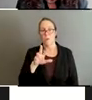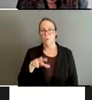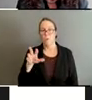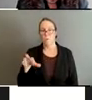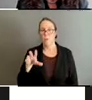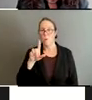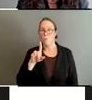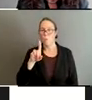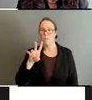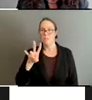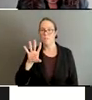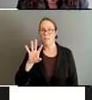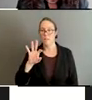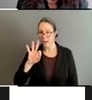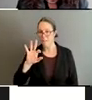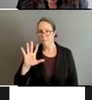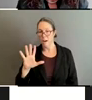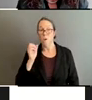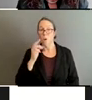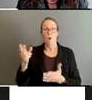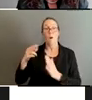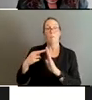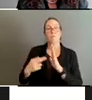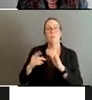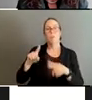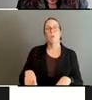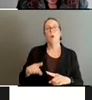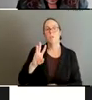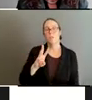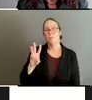1-800-333-1795 or signing up online at